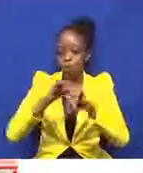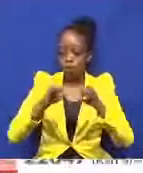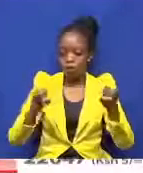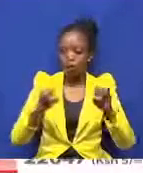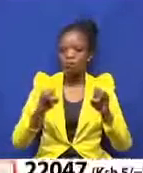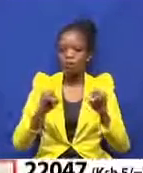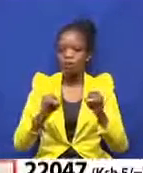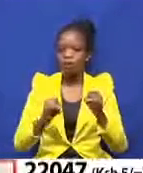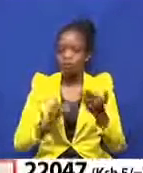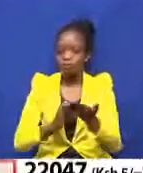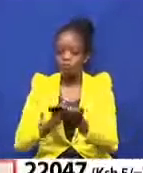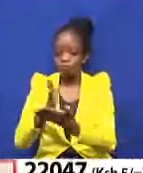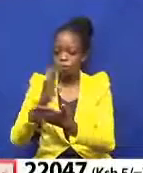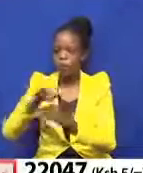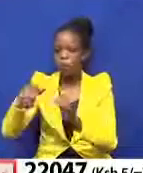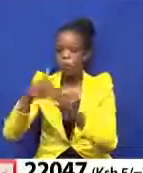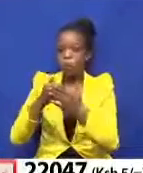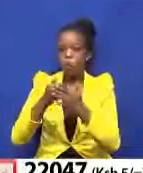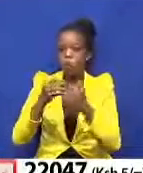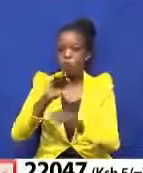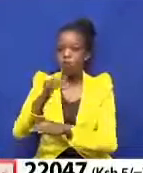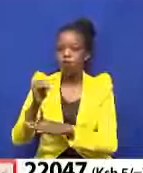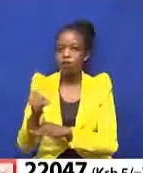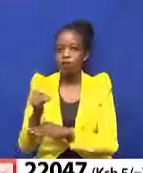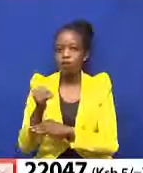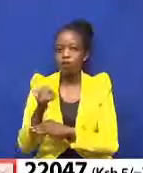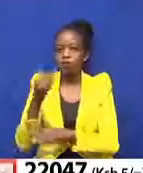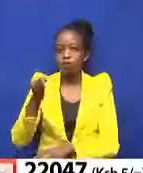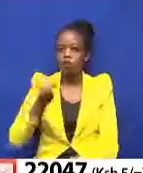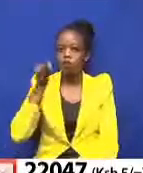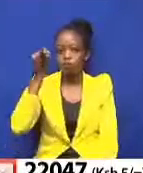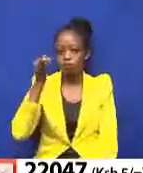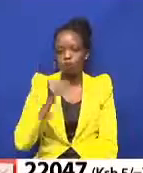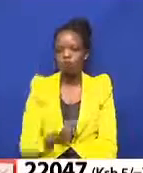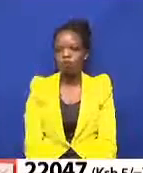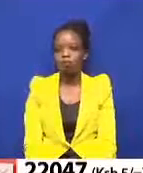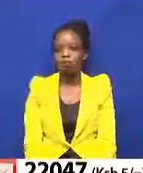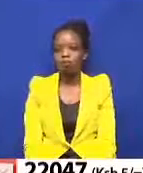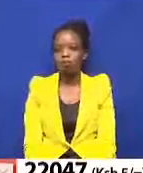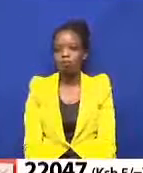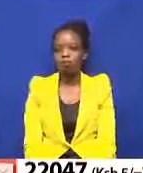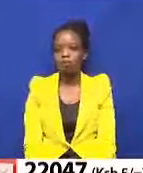parts of the country in the near future. Andrine Kilemi for TV 47.